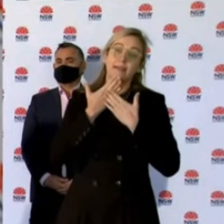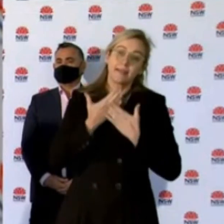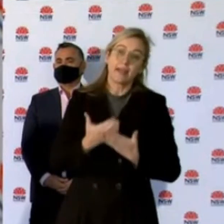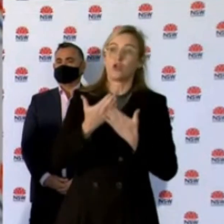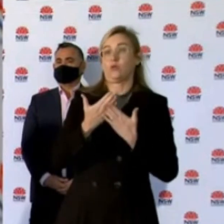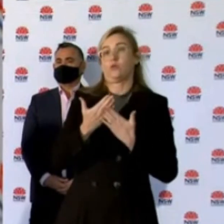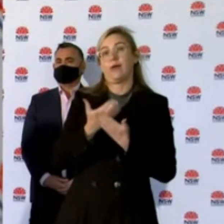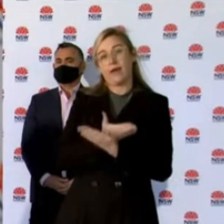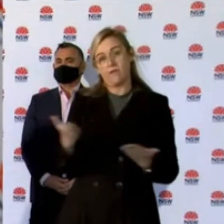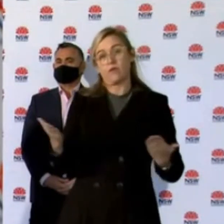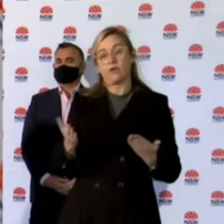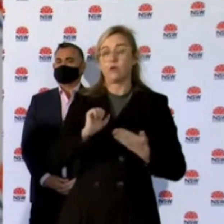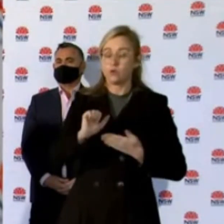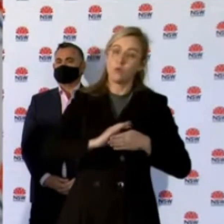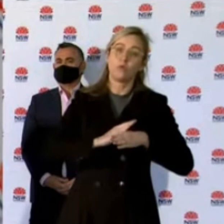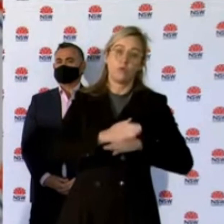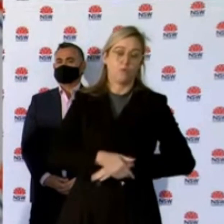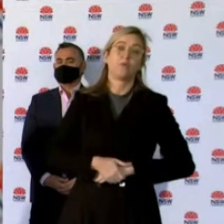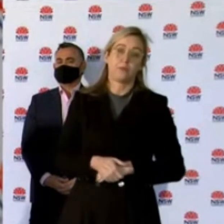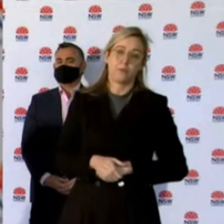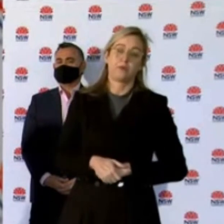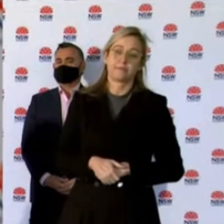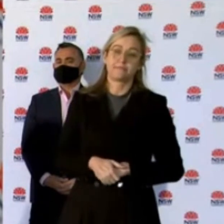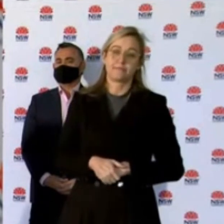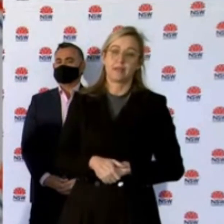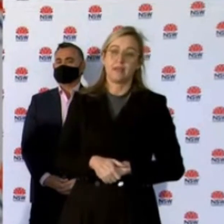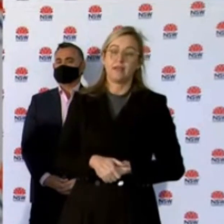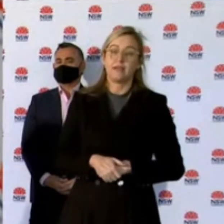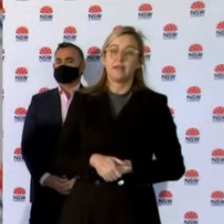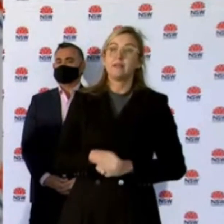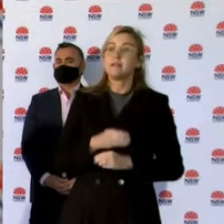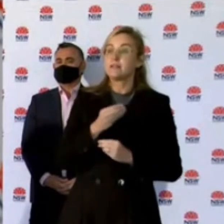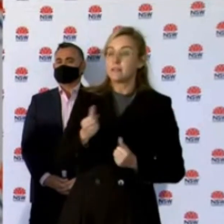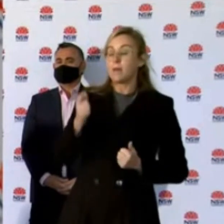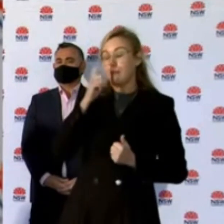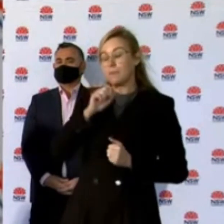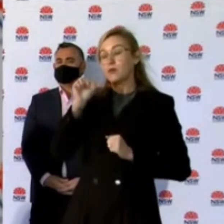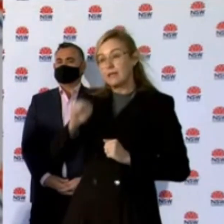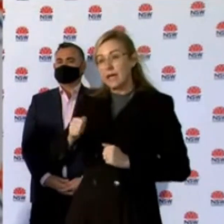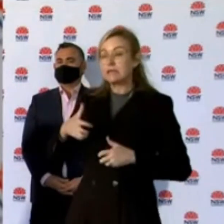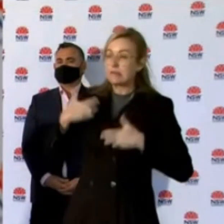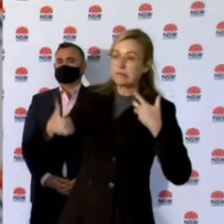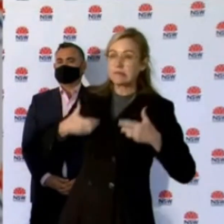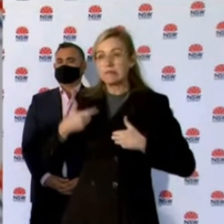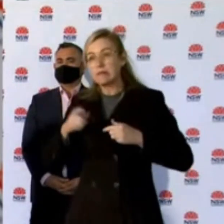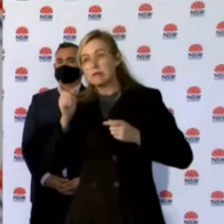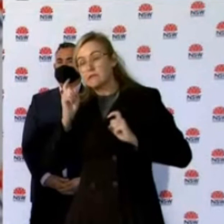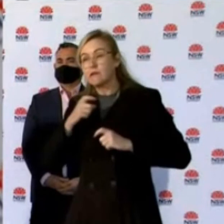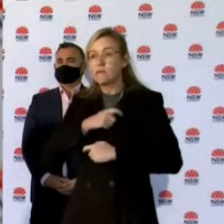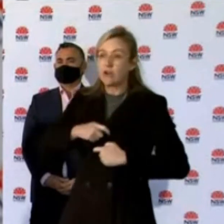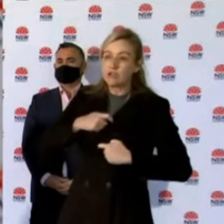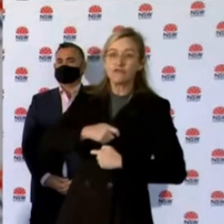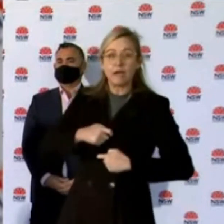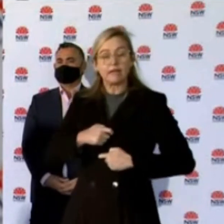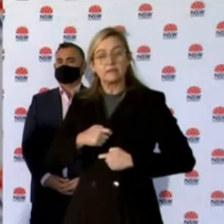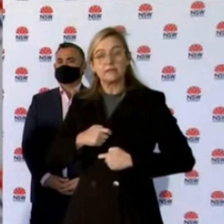efforts. There is always people that express their frustration and impatience in different ways. But can I just ask for